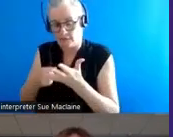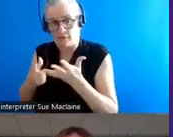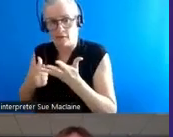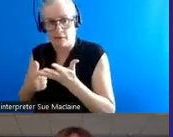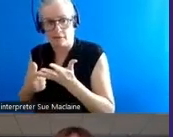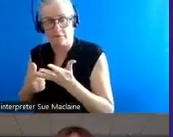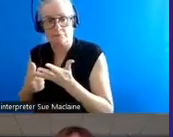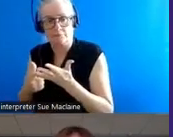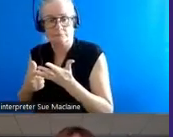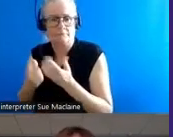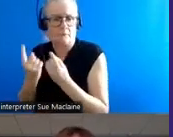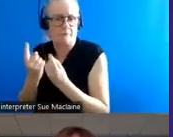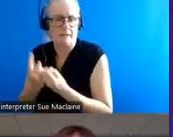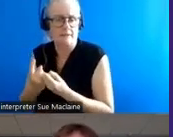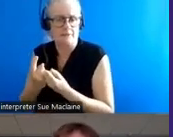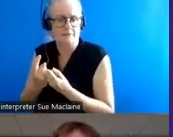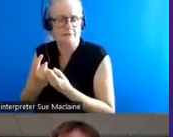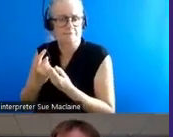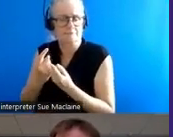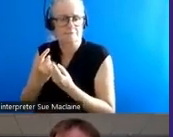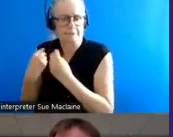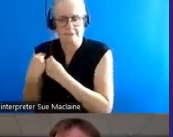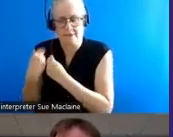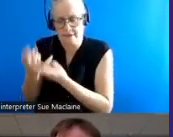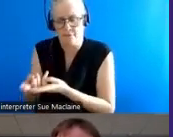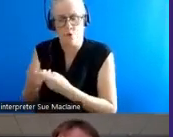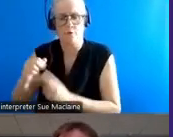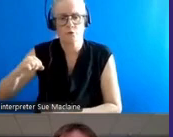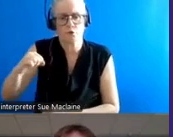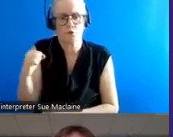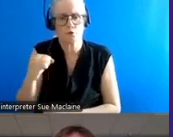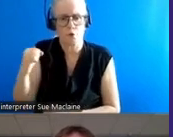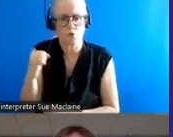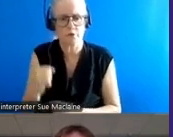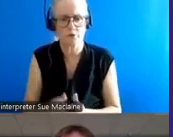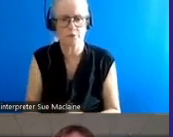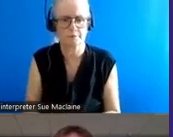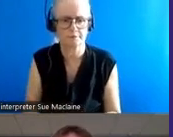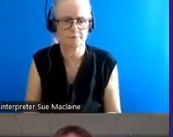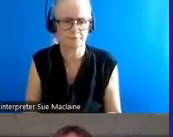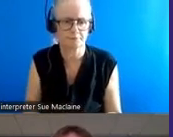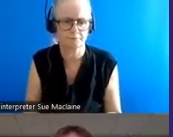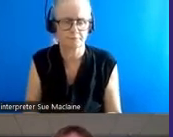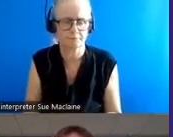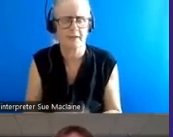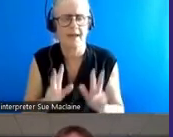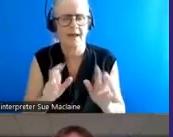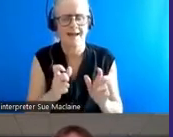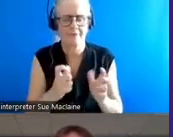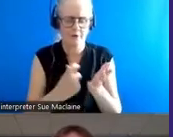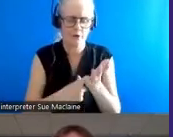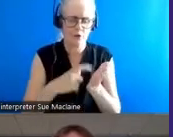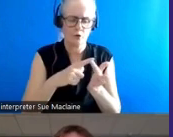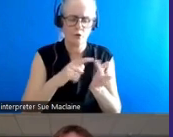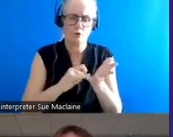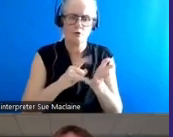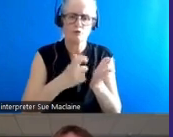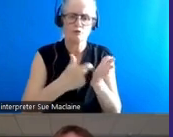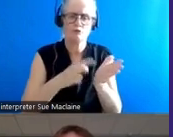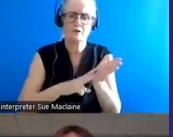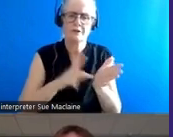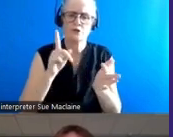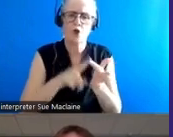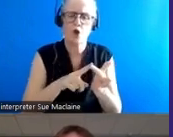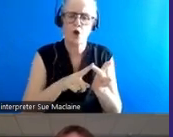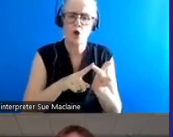wasn't defined within the list of reserve matters. So culture was very, very much a responsibility of